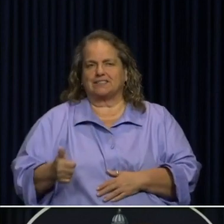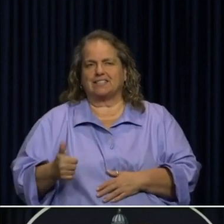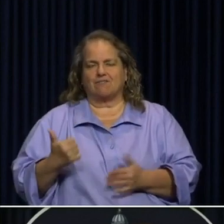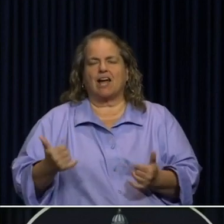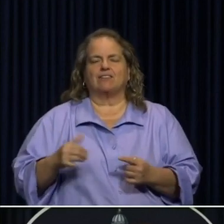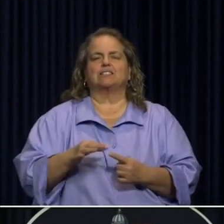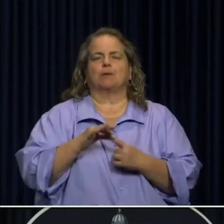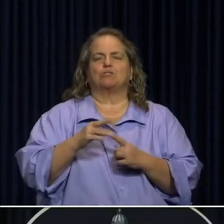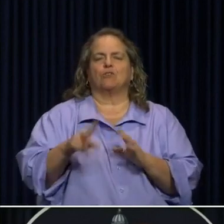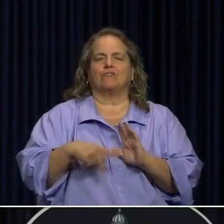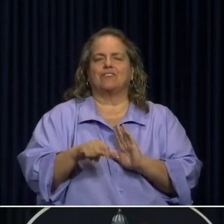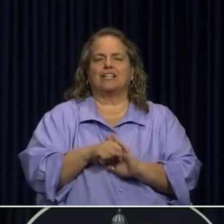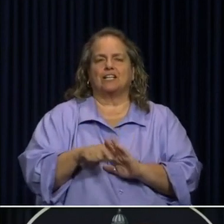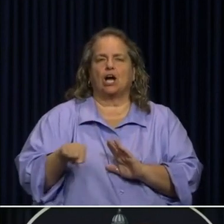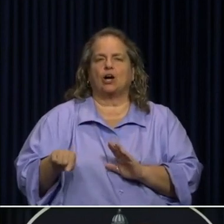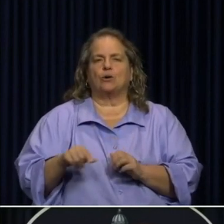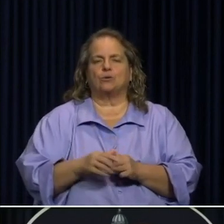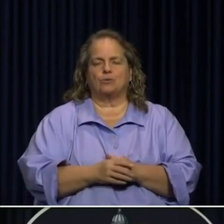a special one.